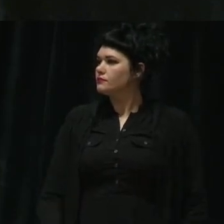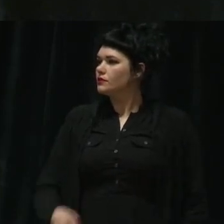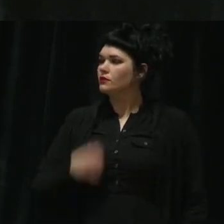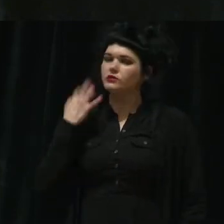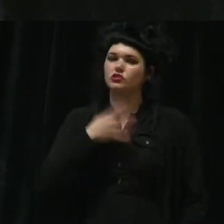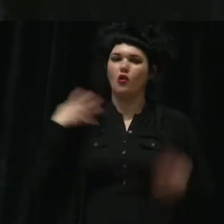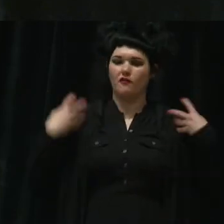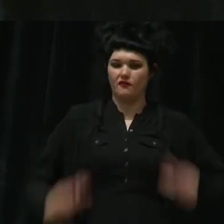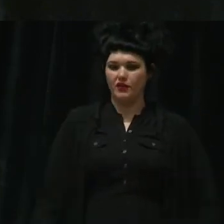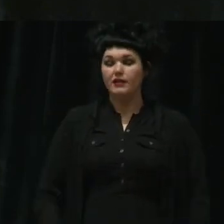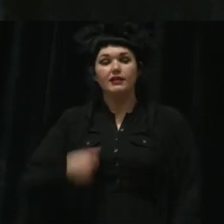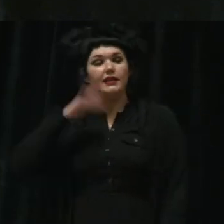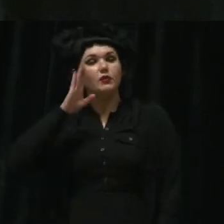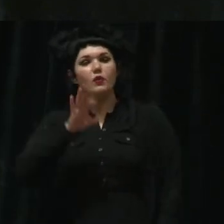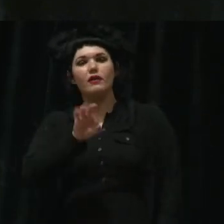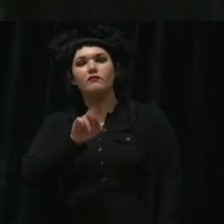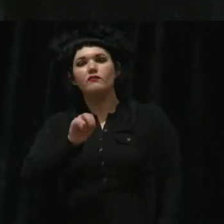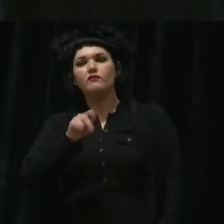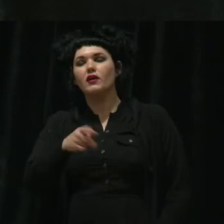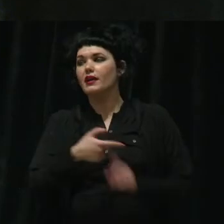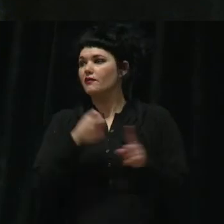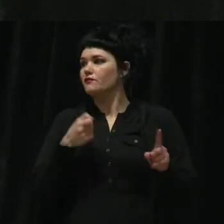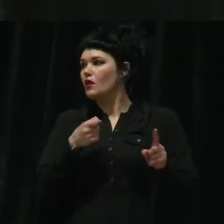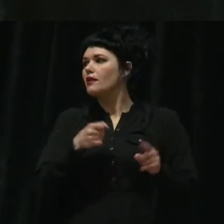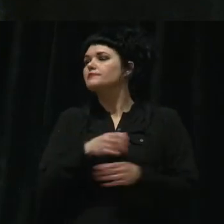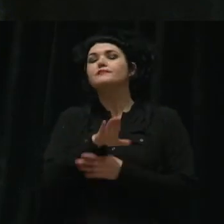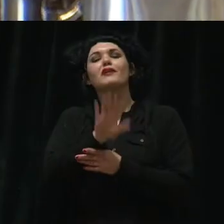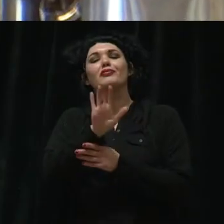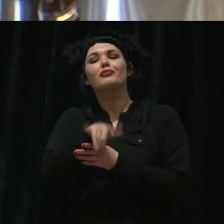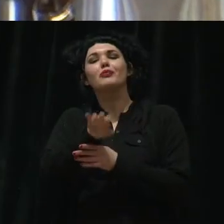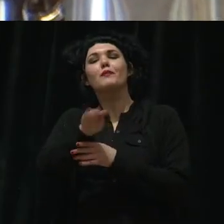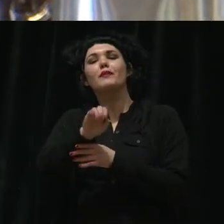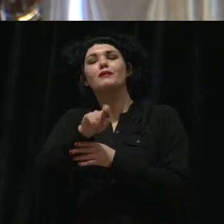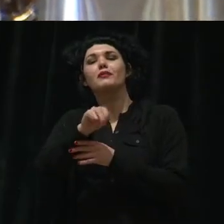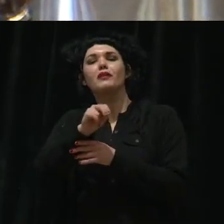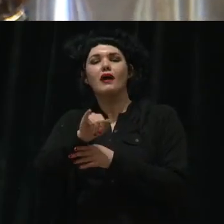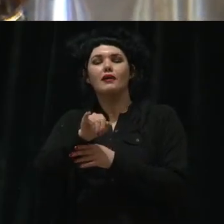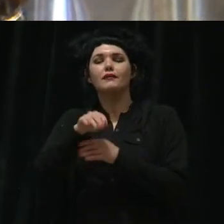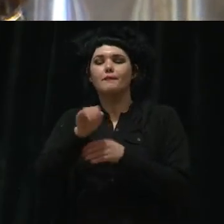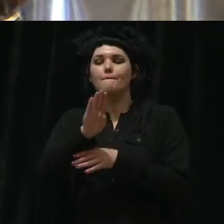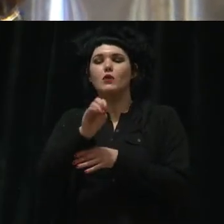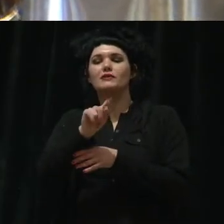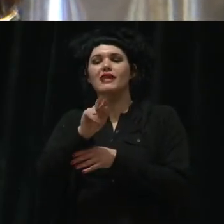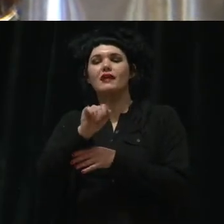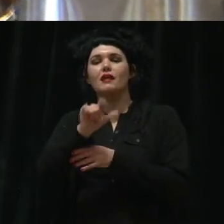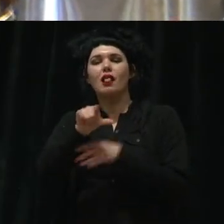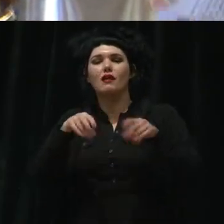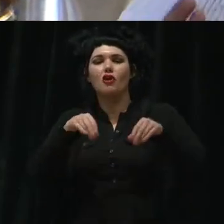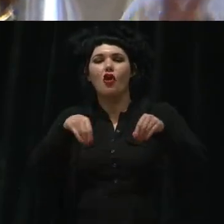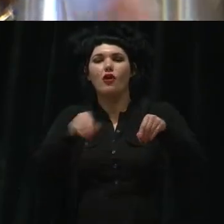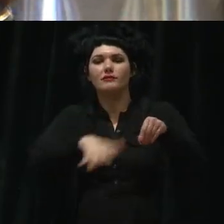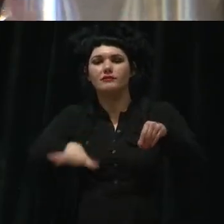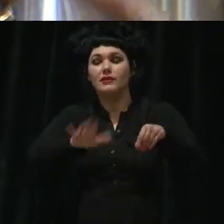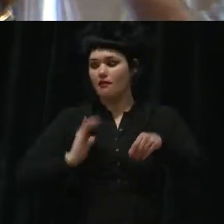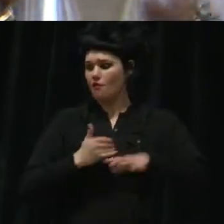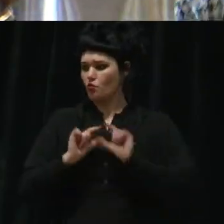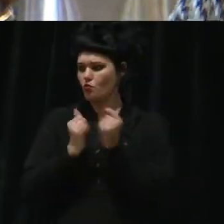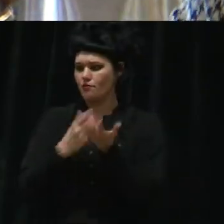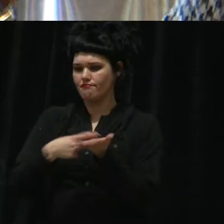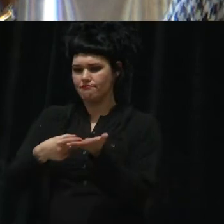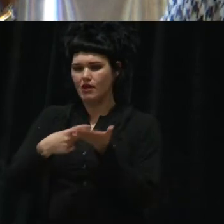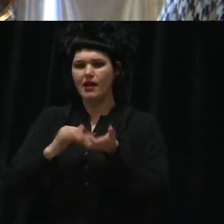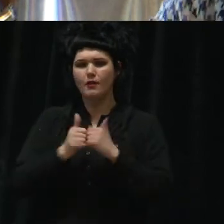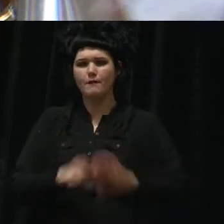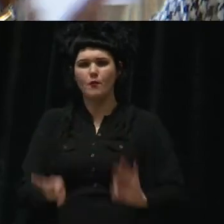Hello, I'm Frank from Math High Botanical Gardens, and in our group we did talk about the importance of the